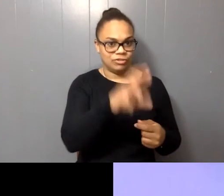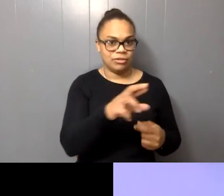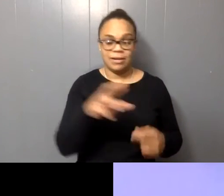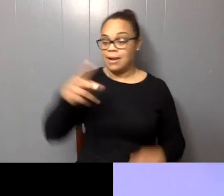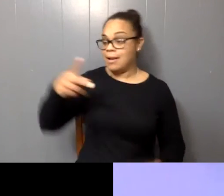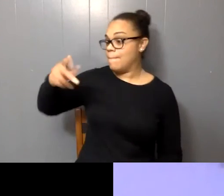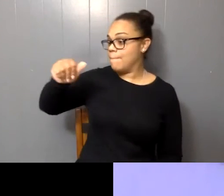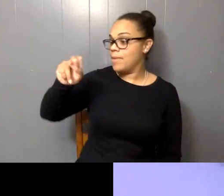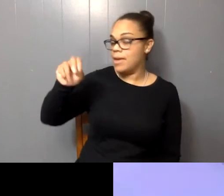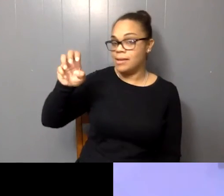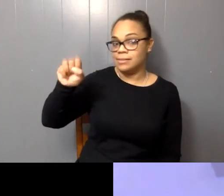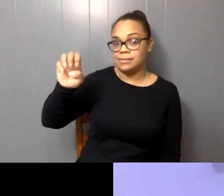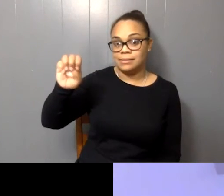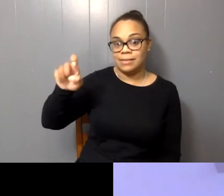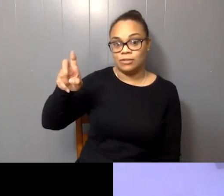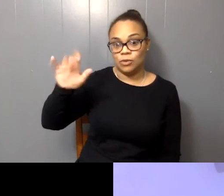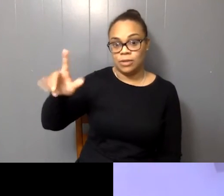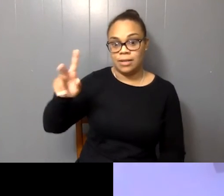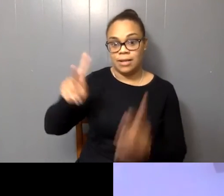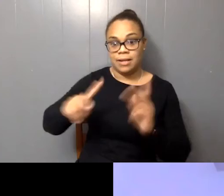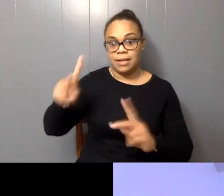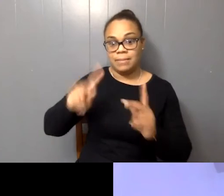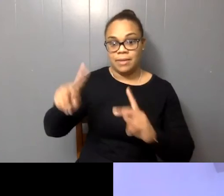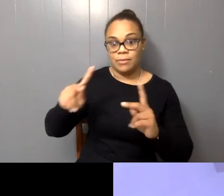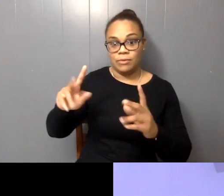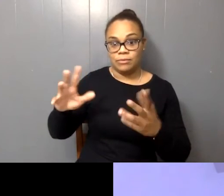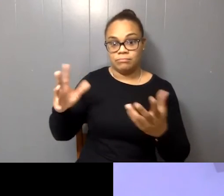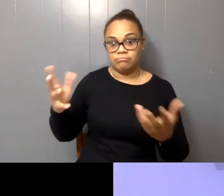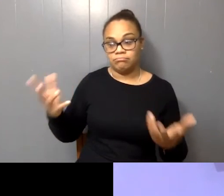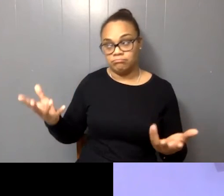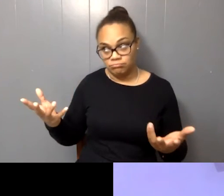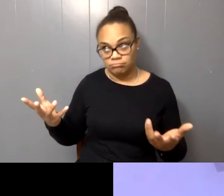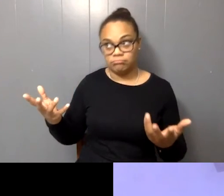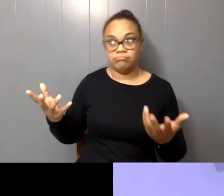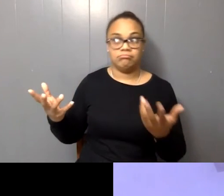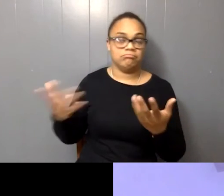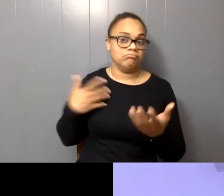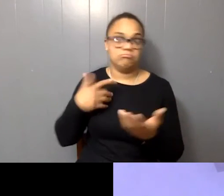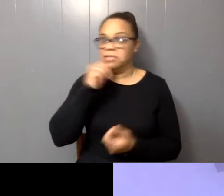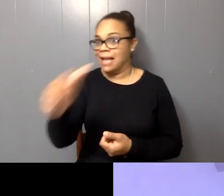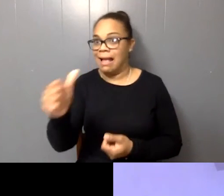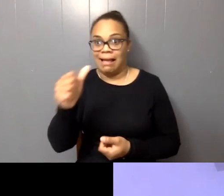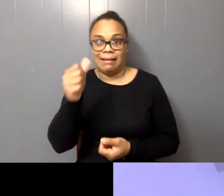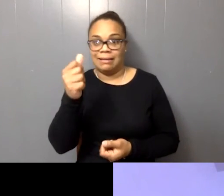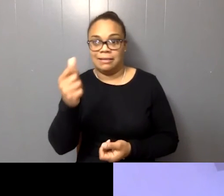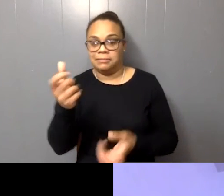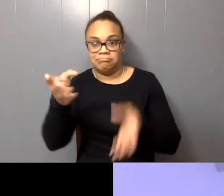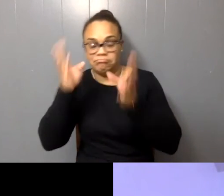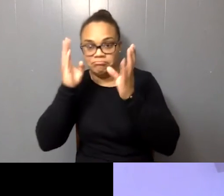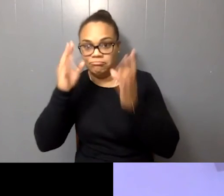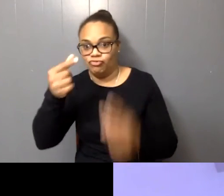and just like people strictly for who they are. So that's my understanding of